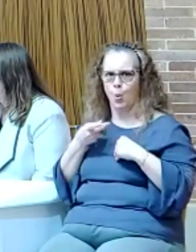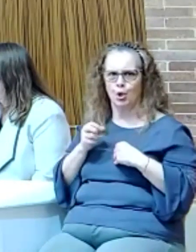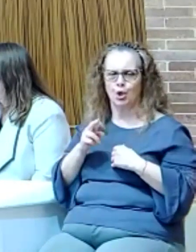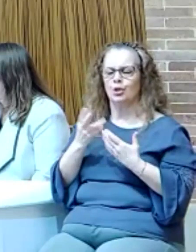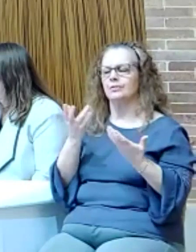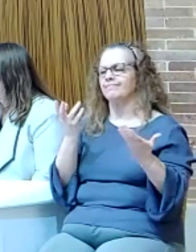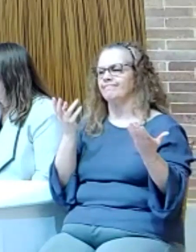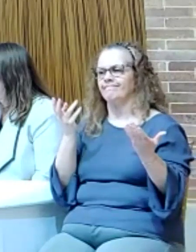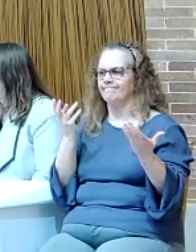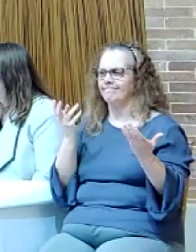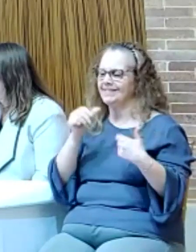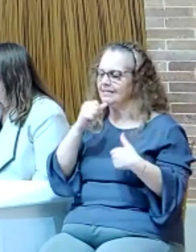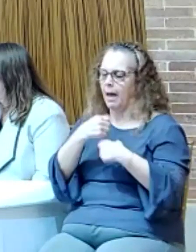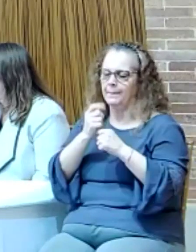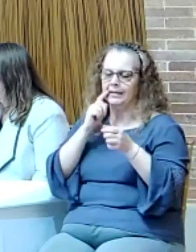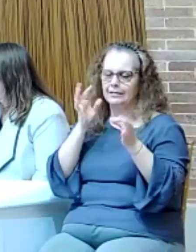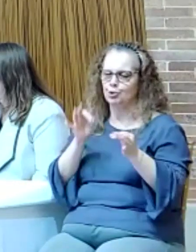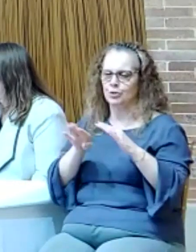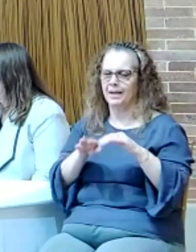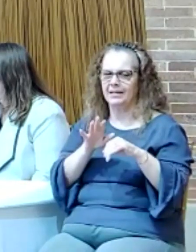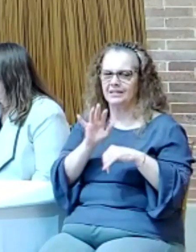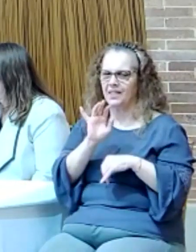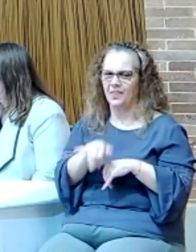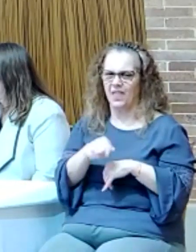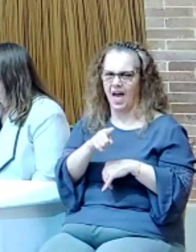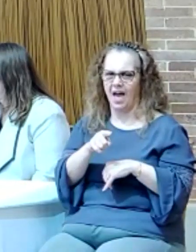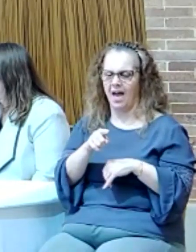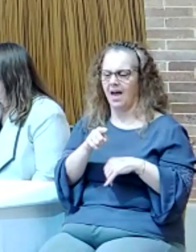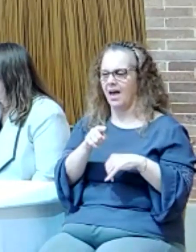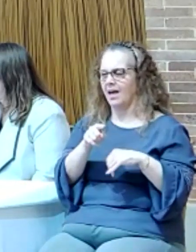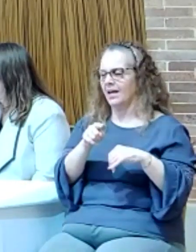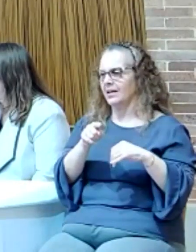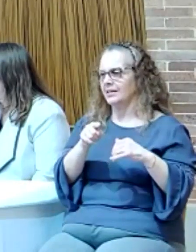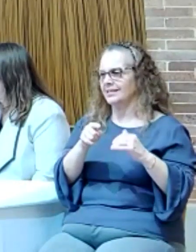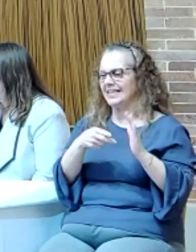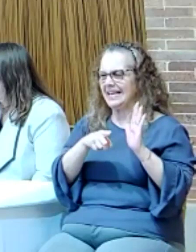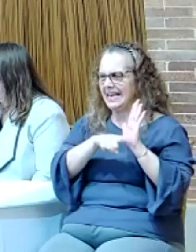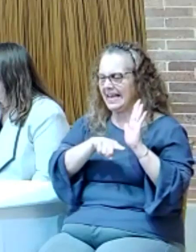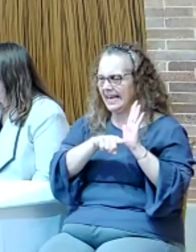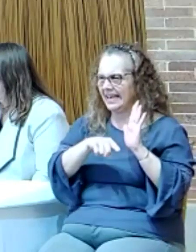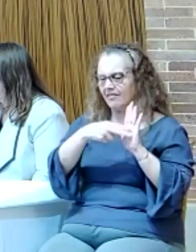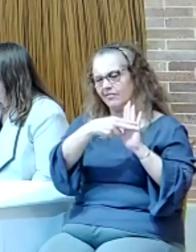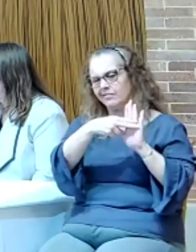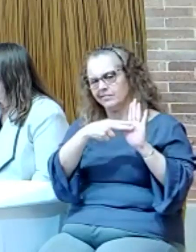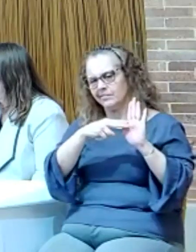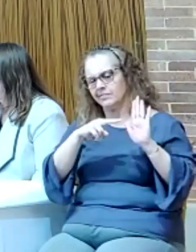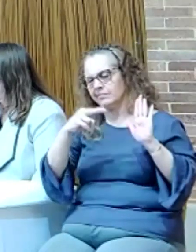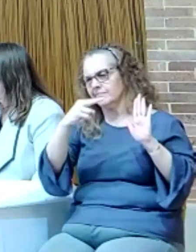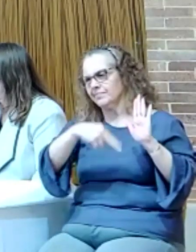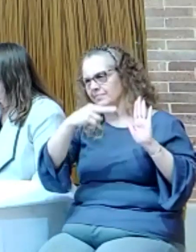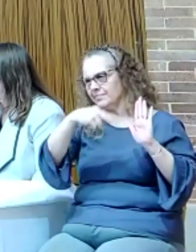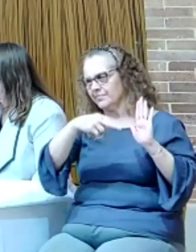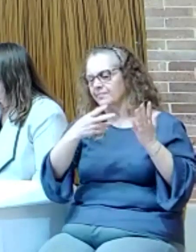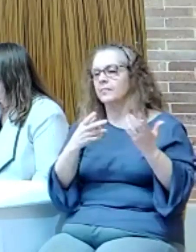making decisions based on these stereotypes and preconceived notions again I would